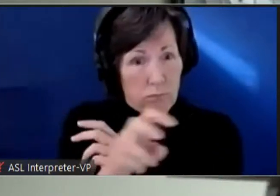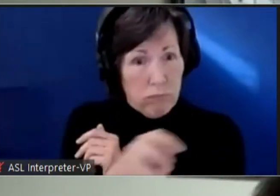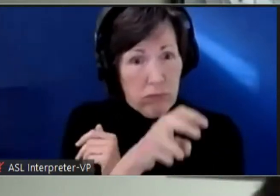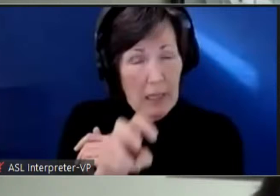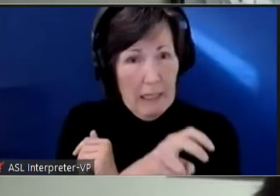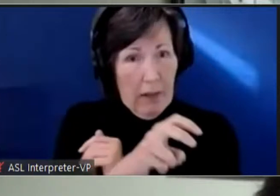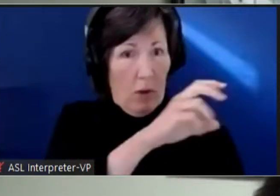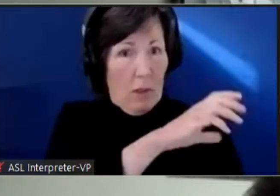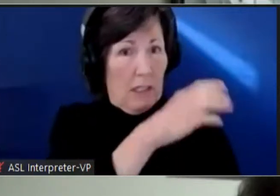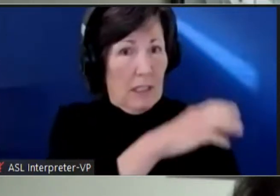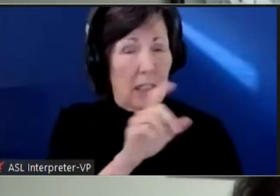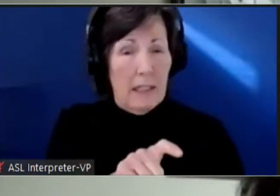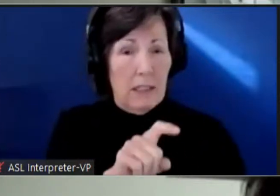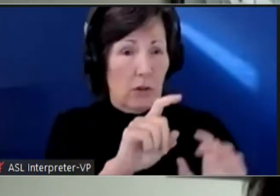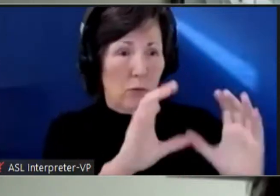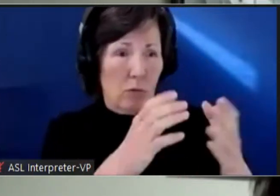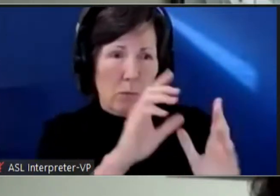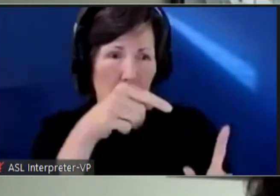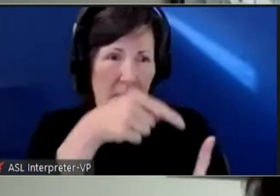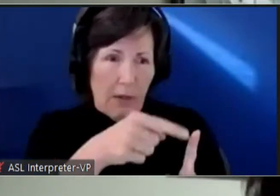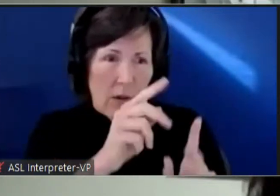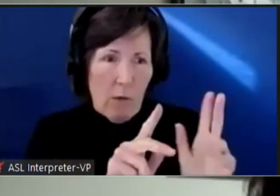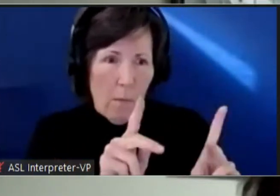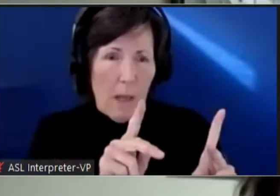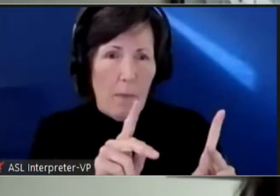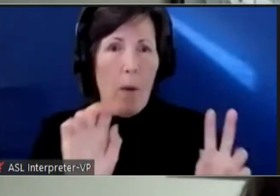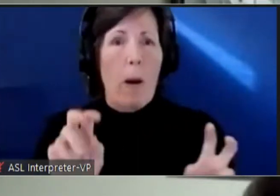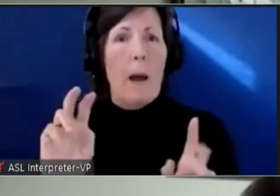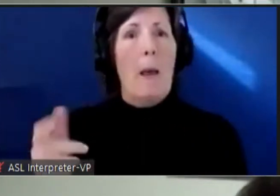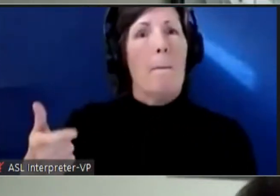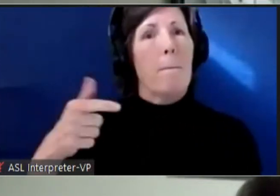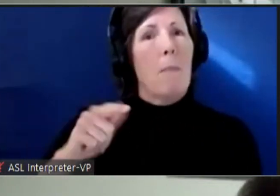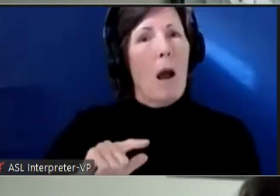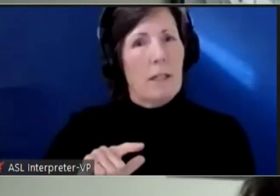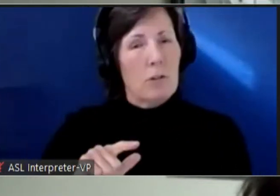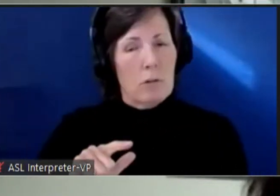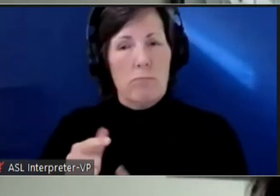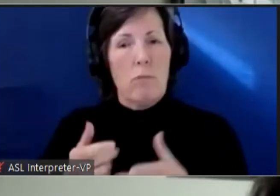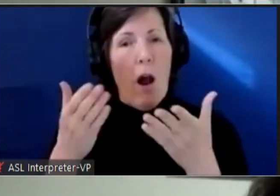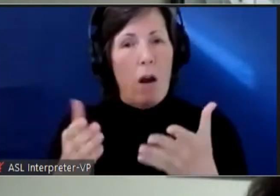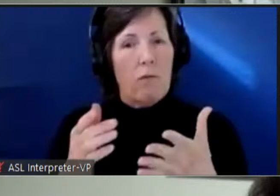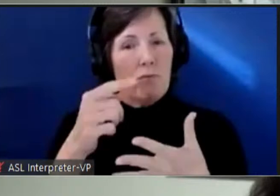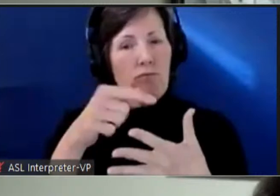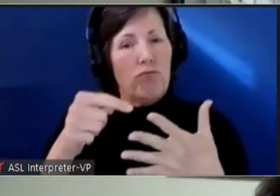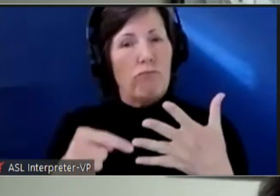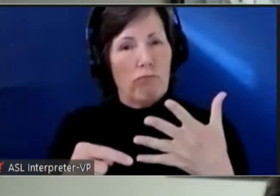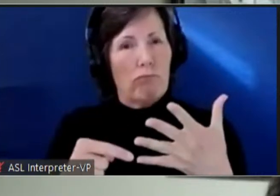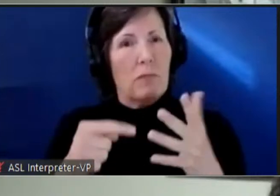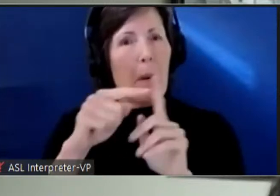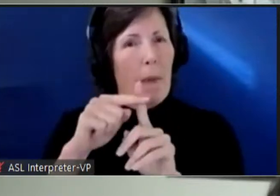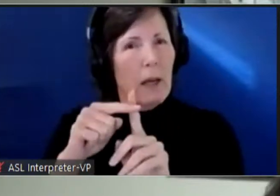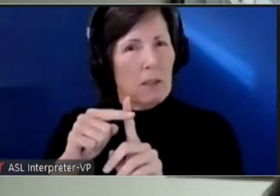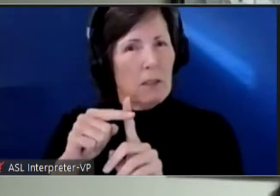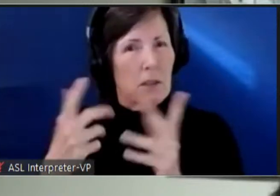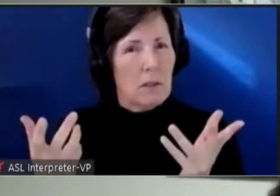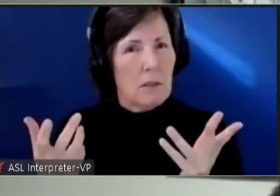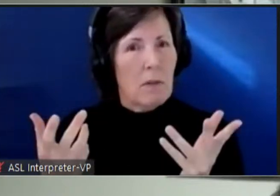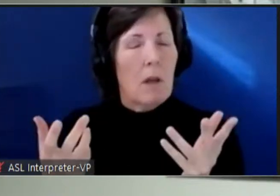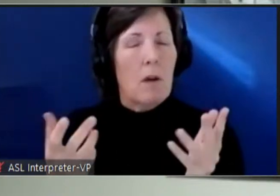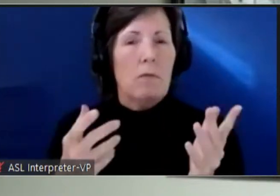people. But My Turn offers some other advantages. First of all, the people who are having